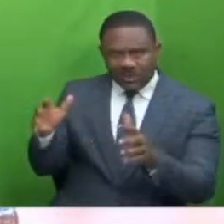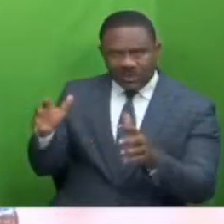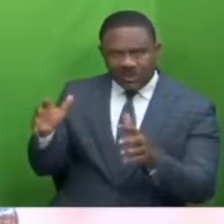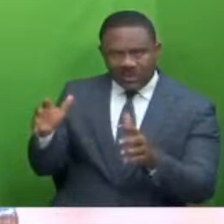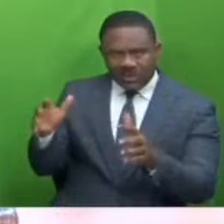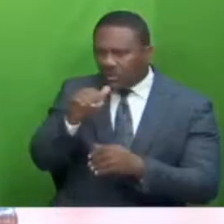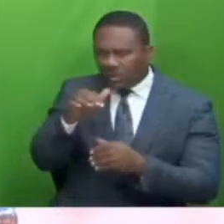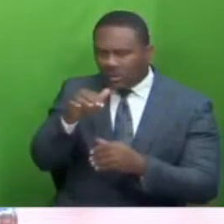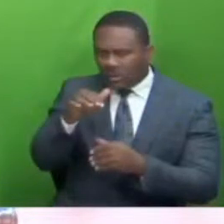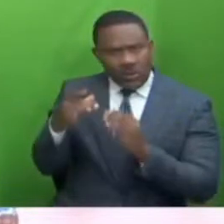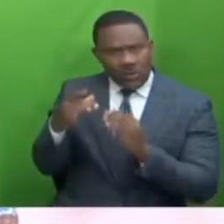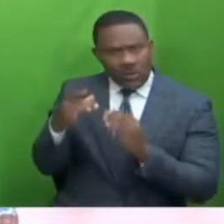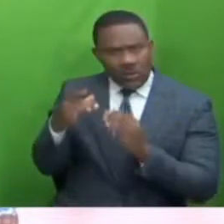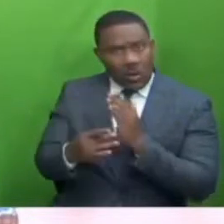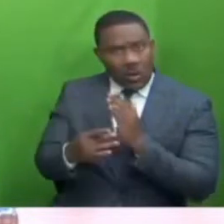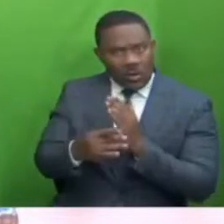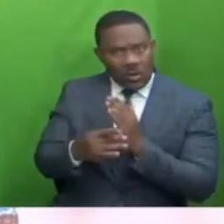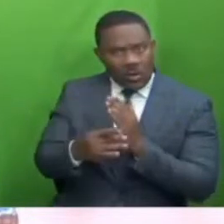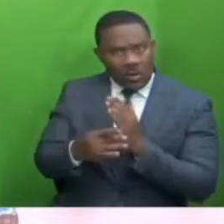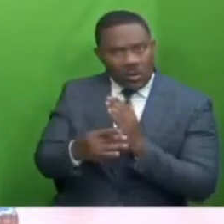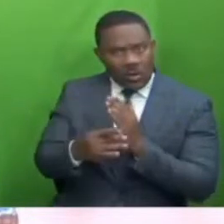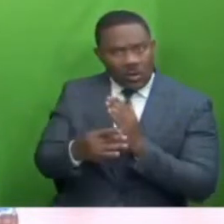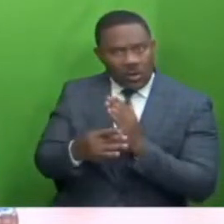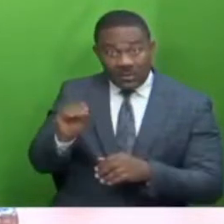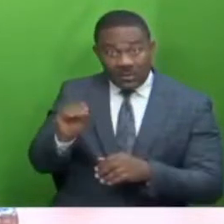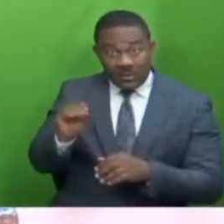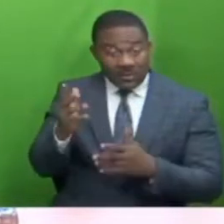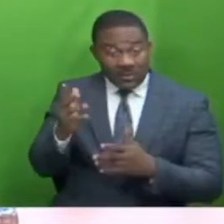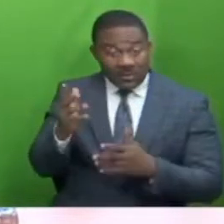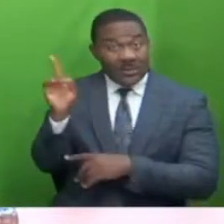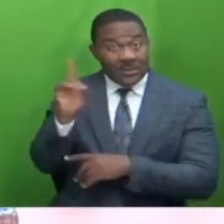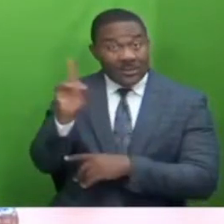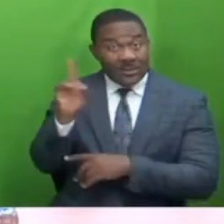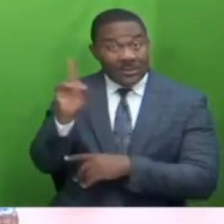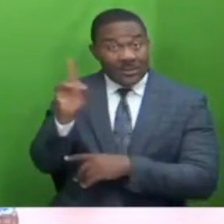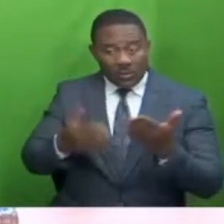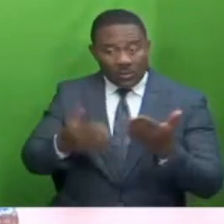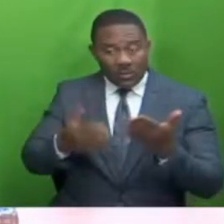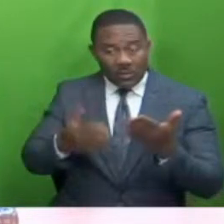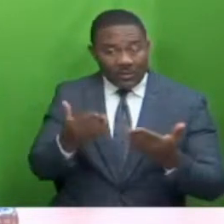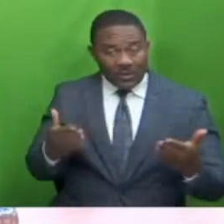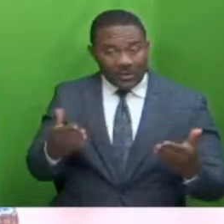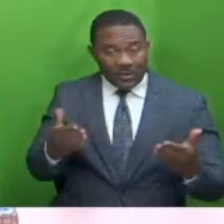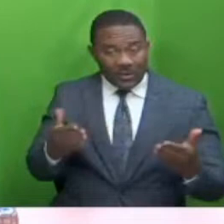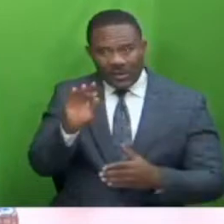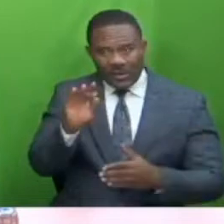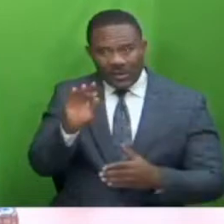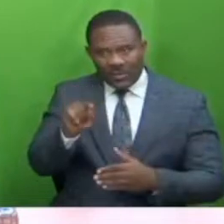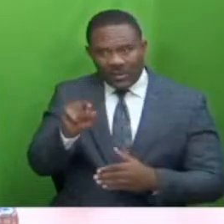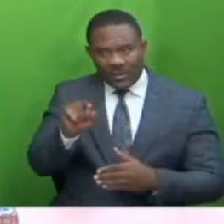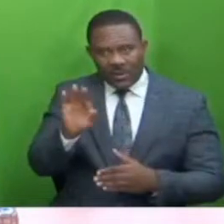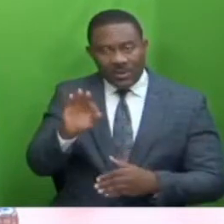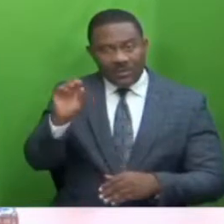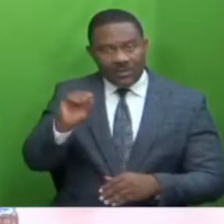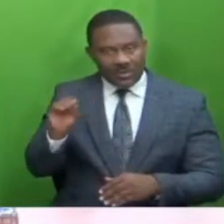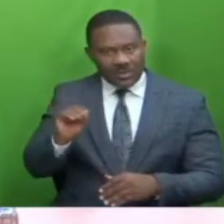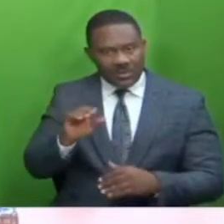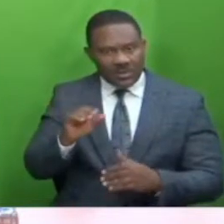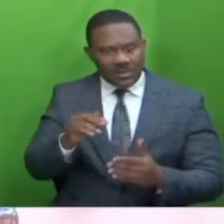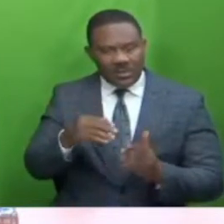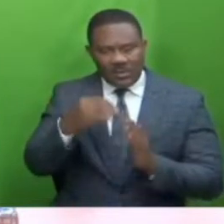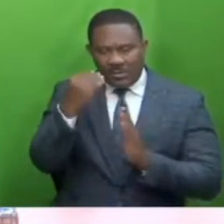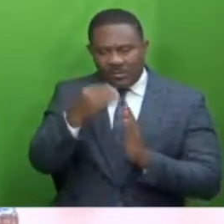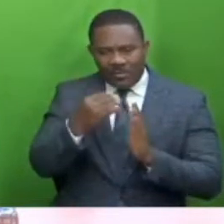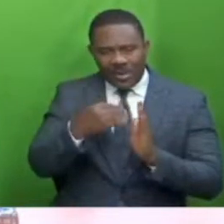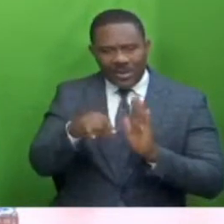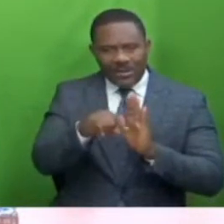GDP growth of 3%, end December inflation rate of 18.9%, overall budget deficit of